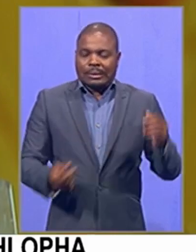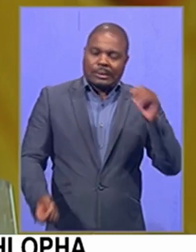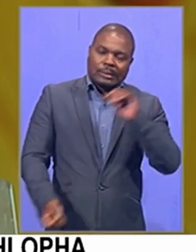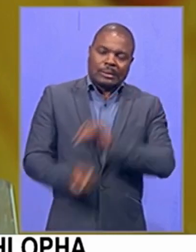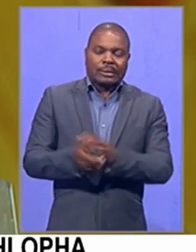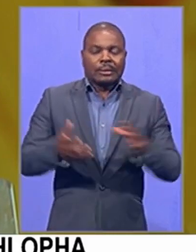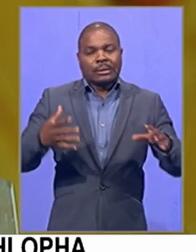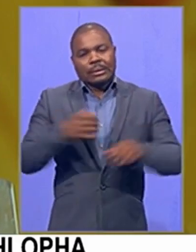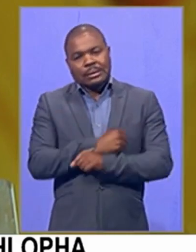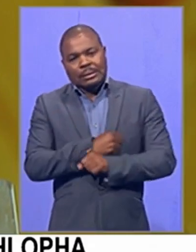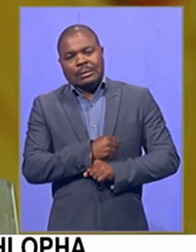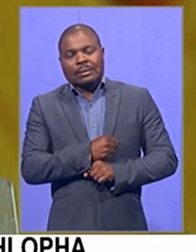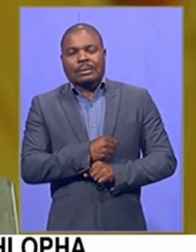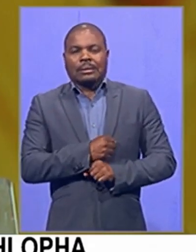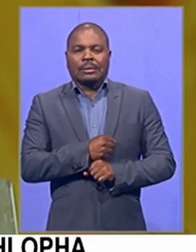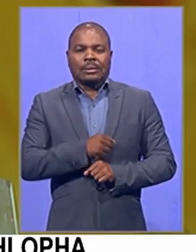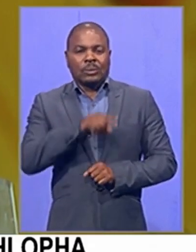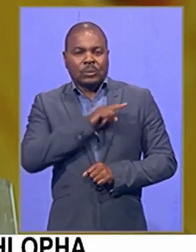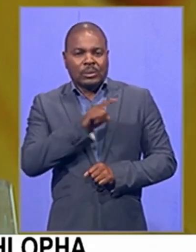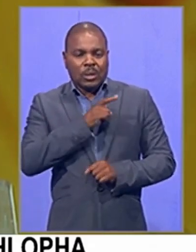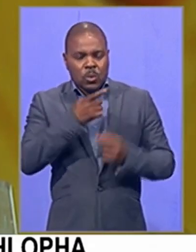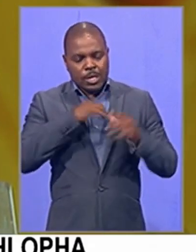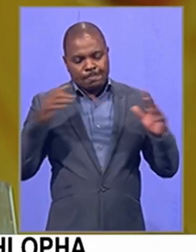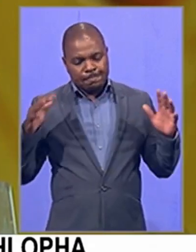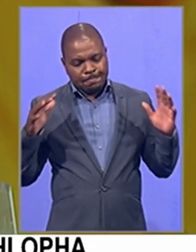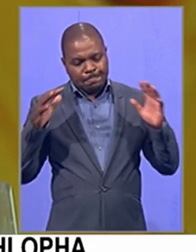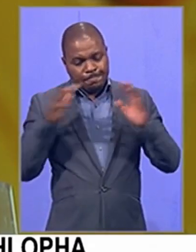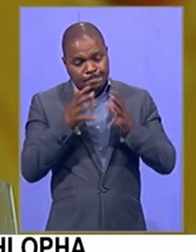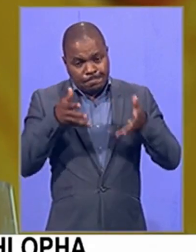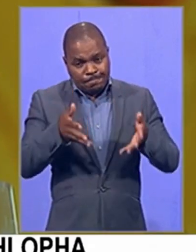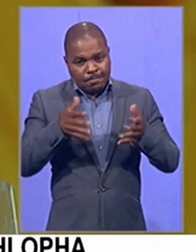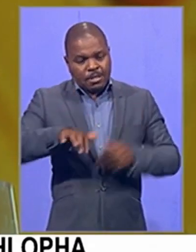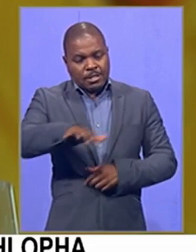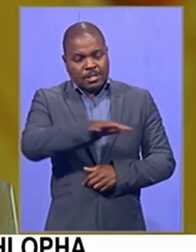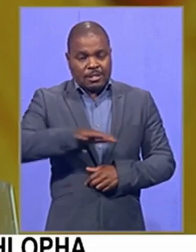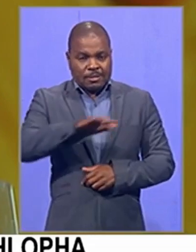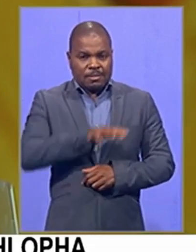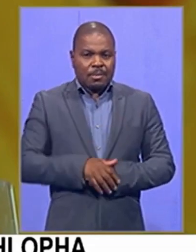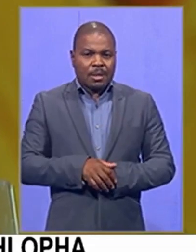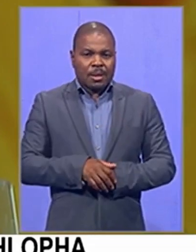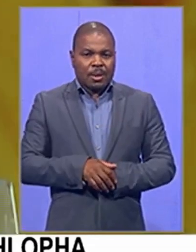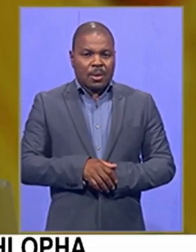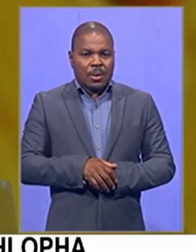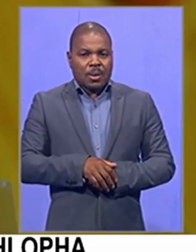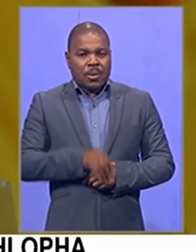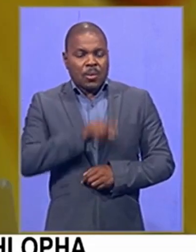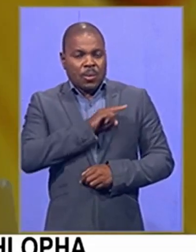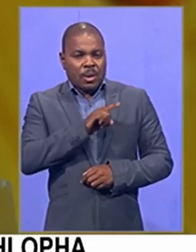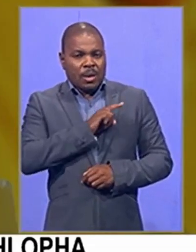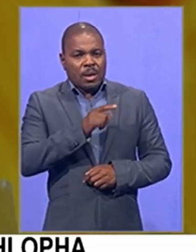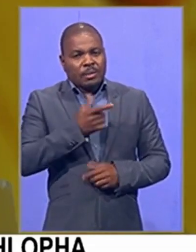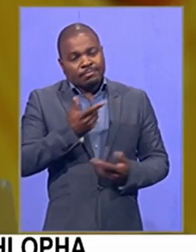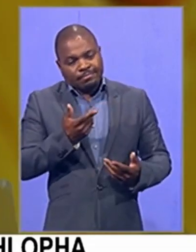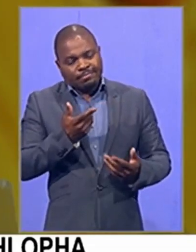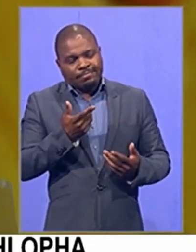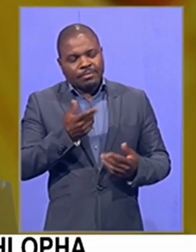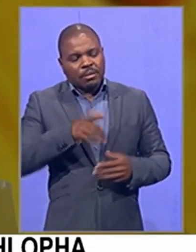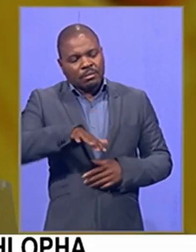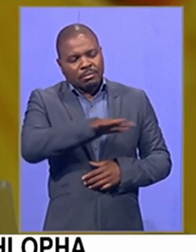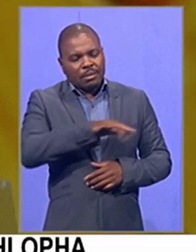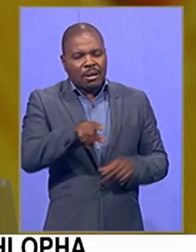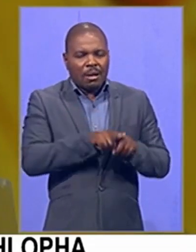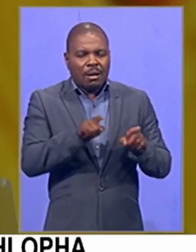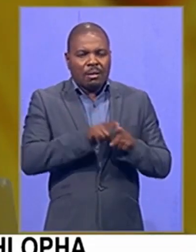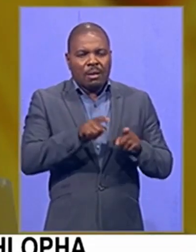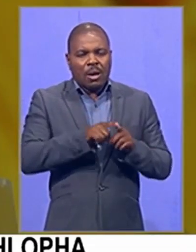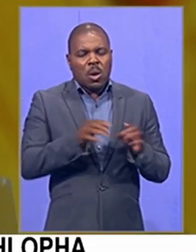unexpectedly huddled together in this venue under the shadow of cold